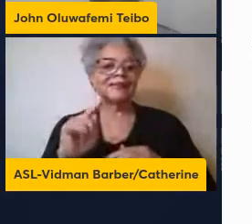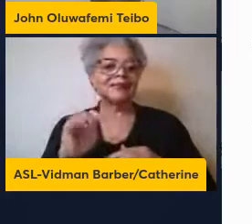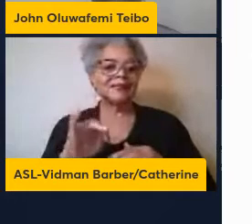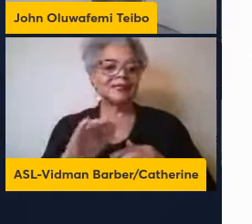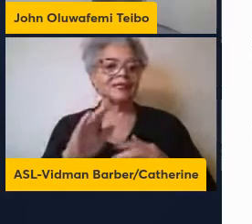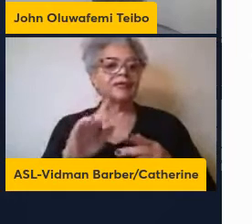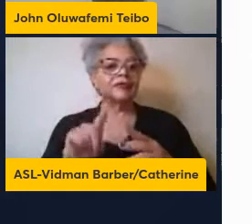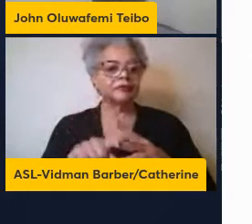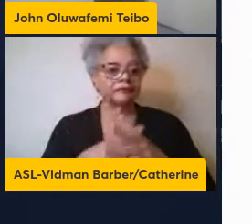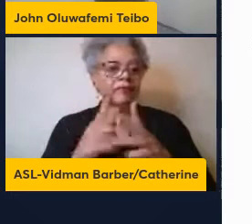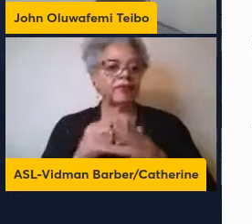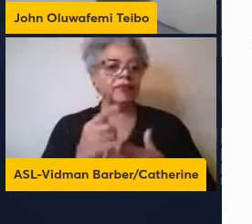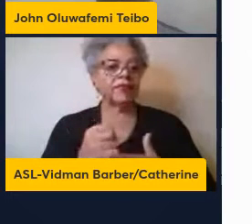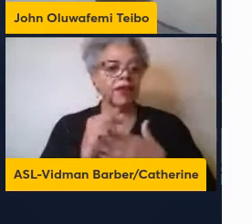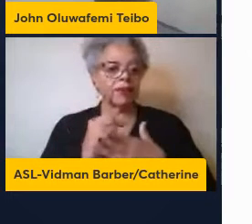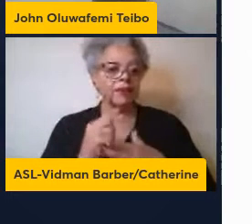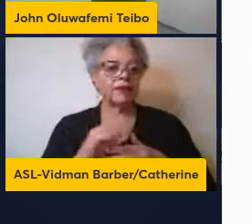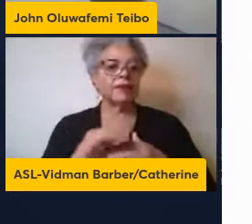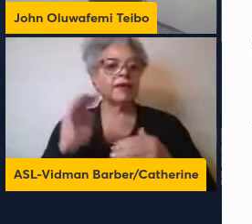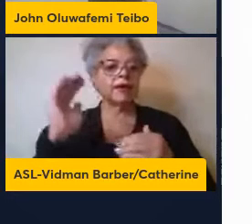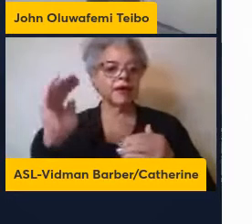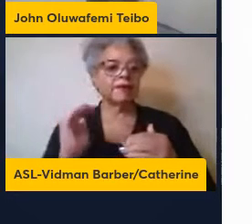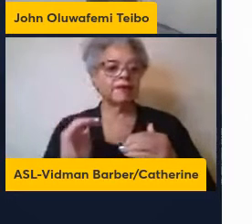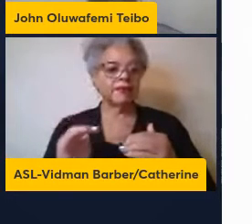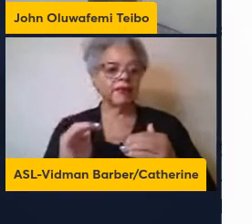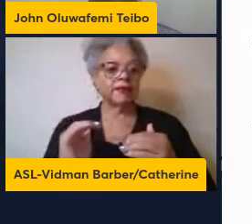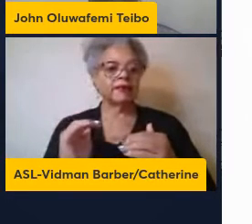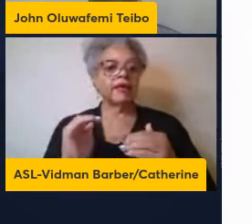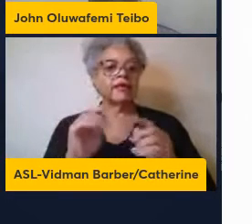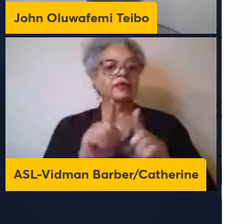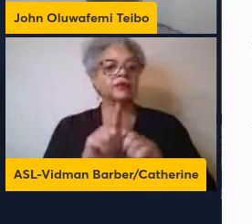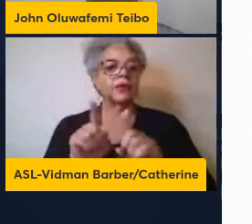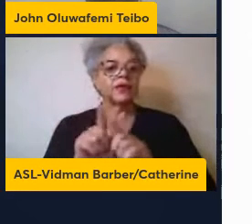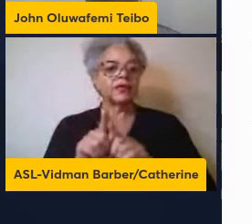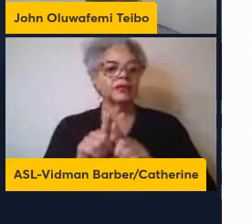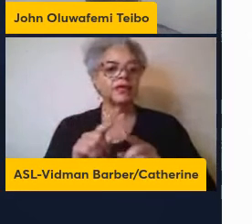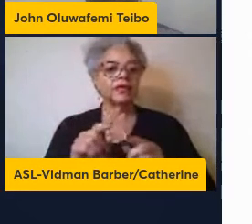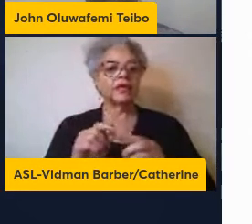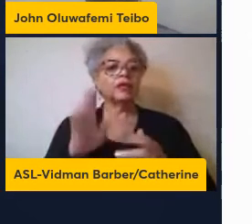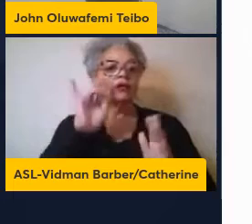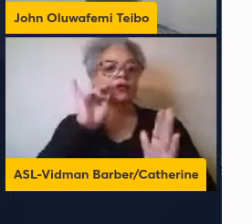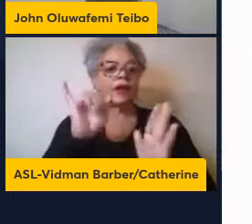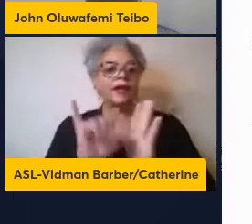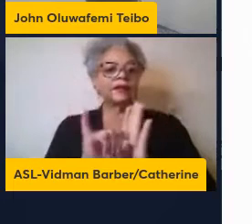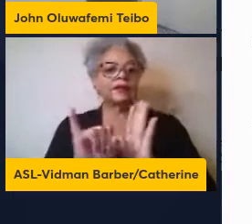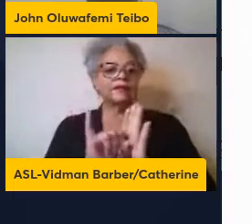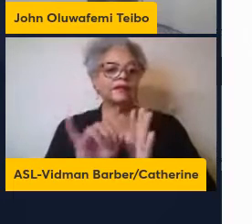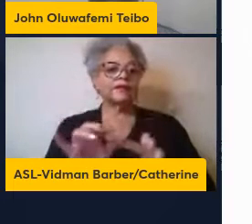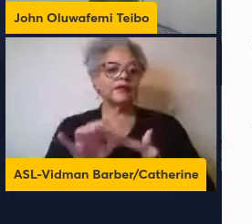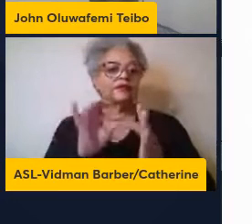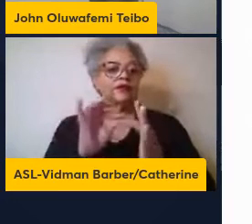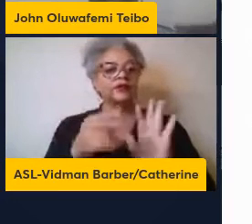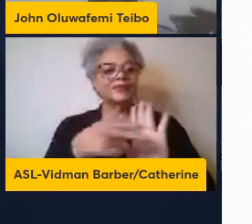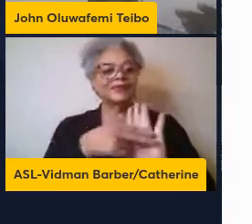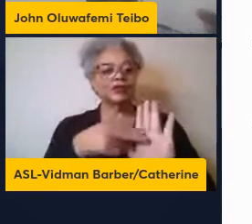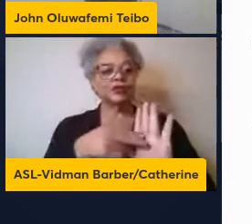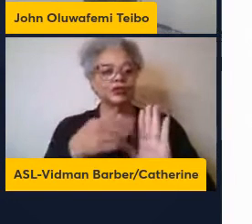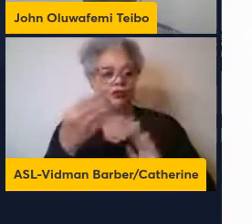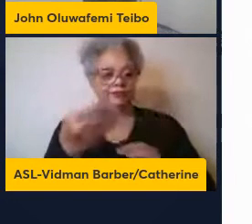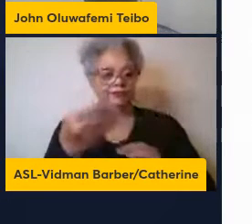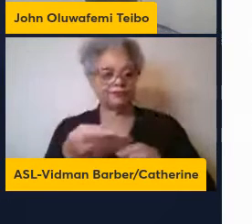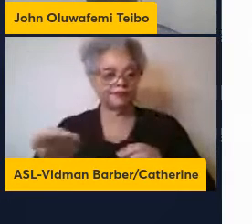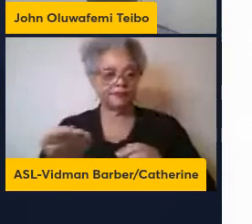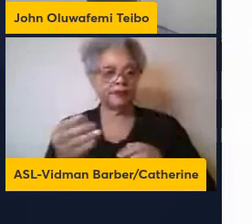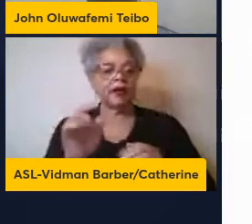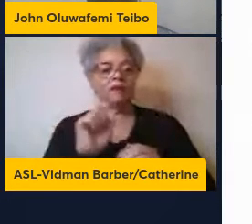therapy, and as well as identify a unique signature that will serve as prognostic biomarker to actually